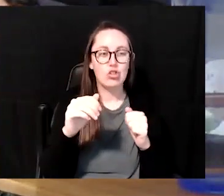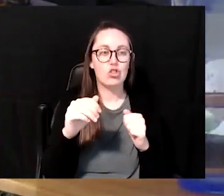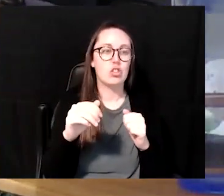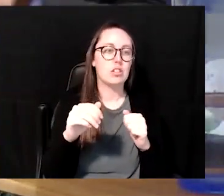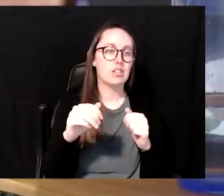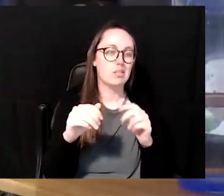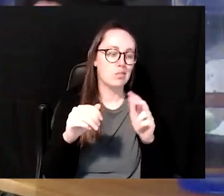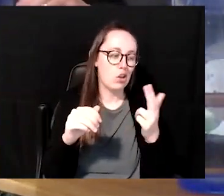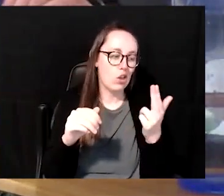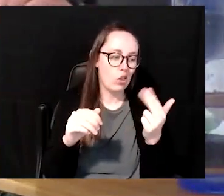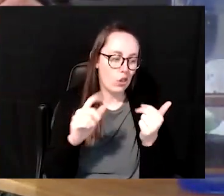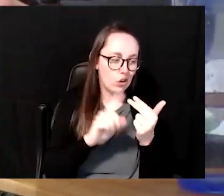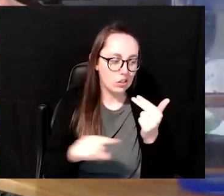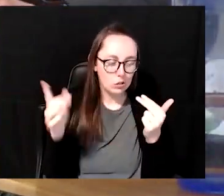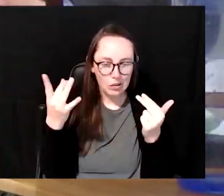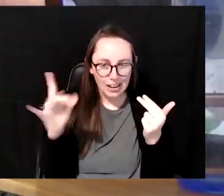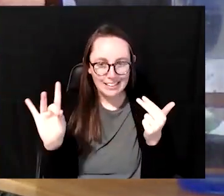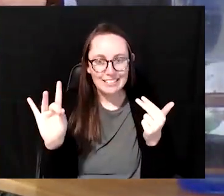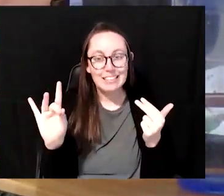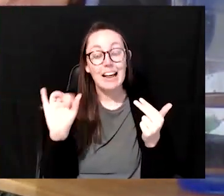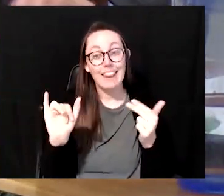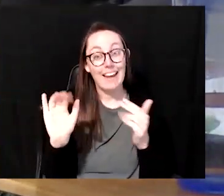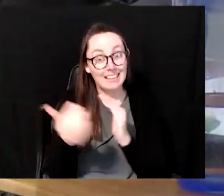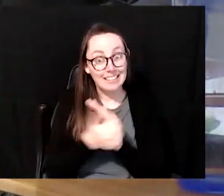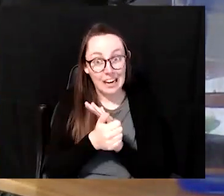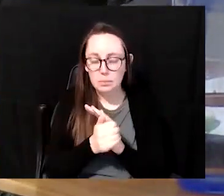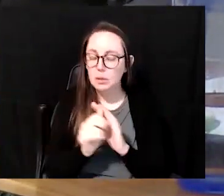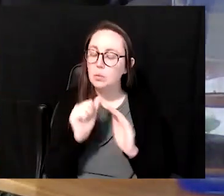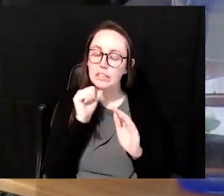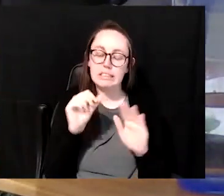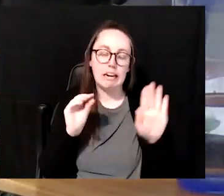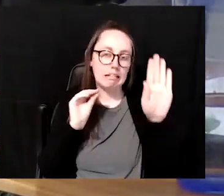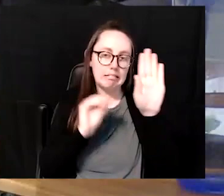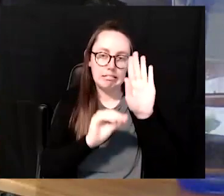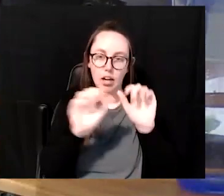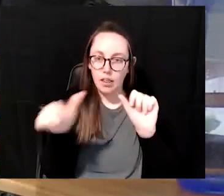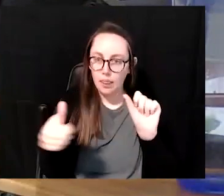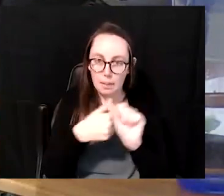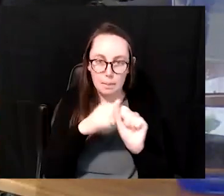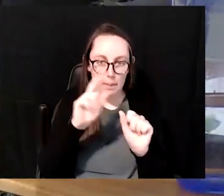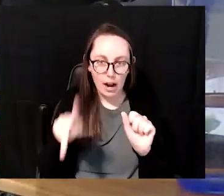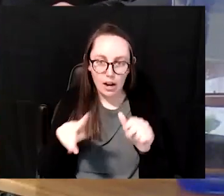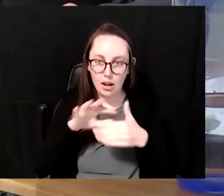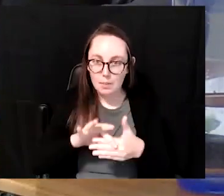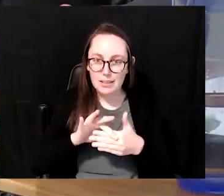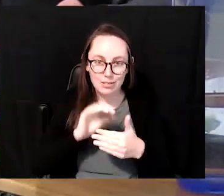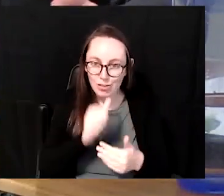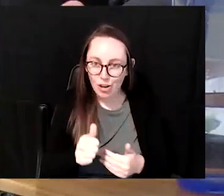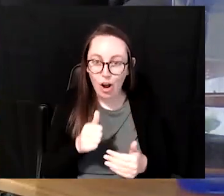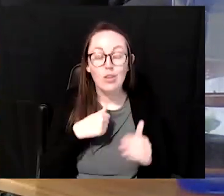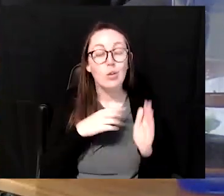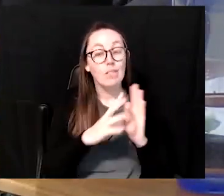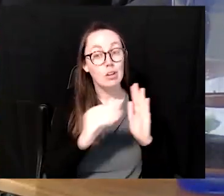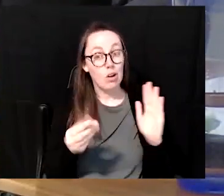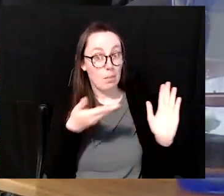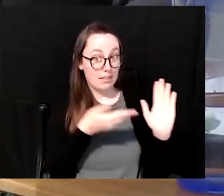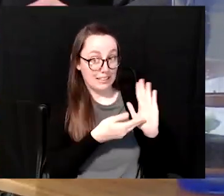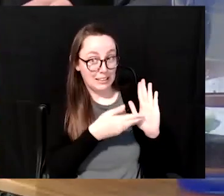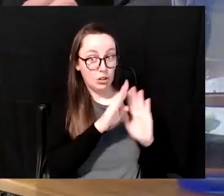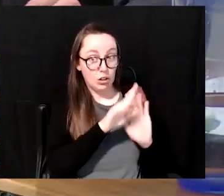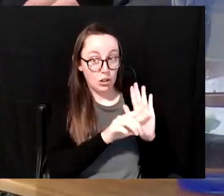into the backup material so there are there were copies provided to the board in front of them there are copies right up on the table there